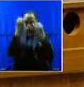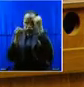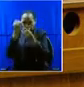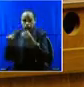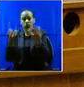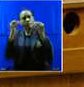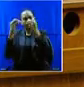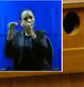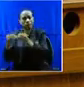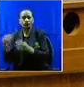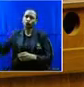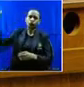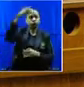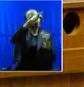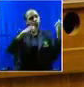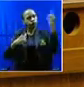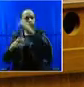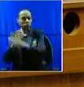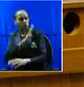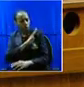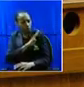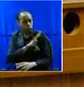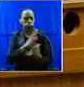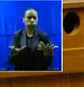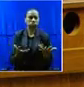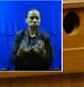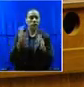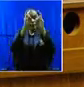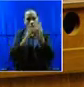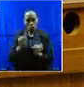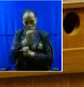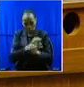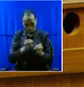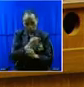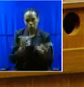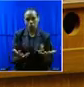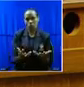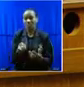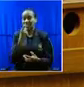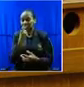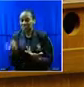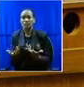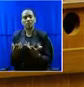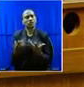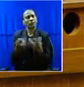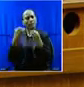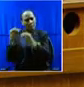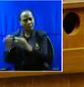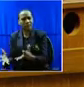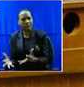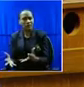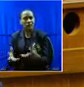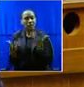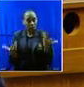in aerospace and defense, in renewable energy, steel and metal fabrication, as well as